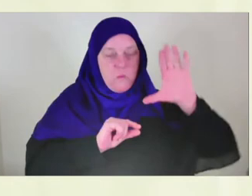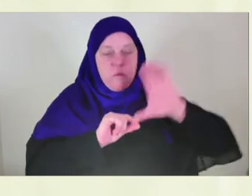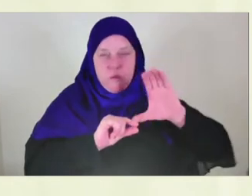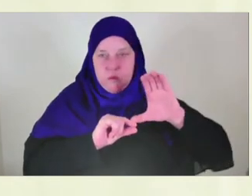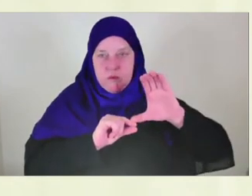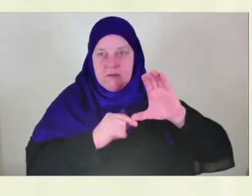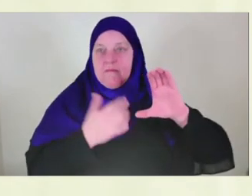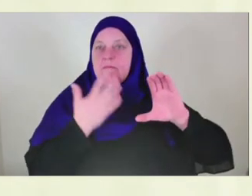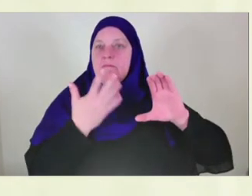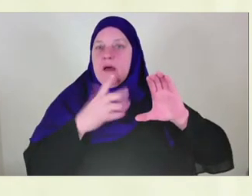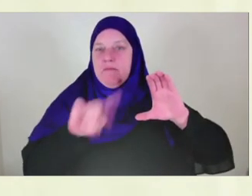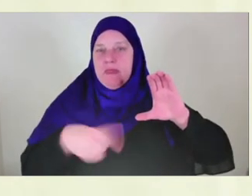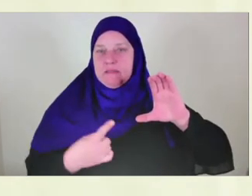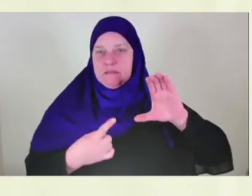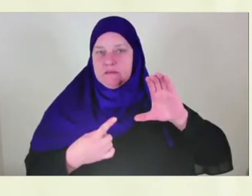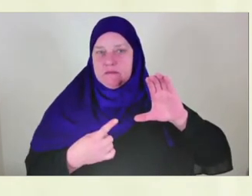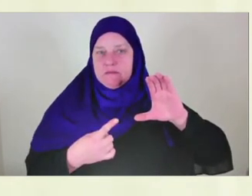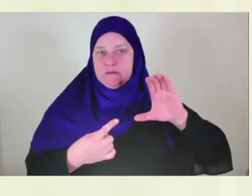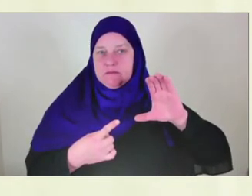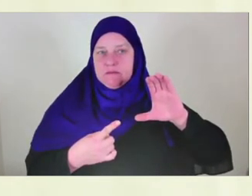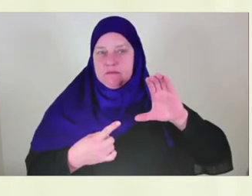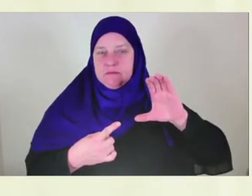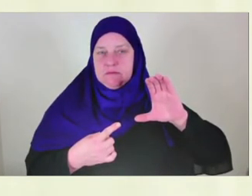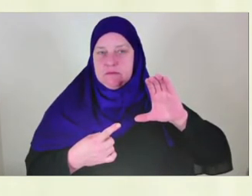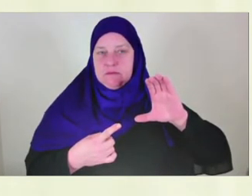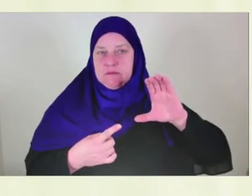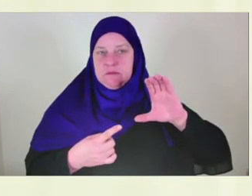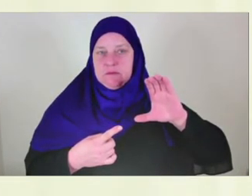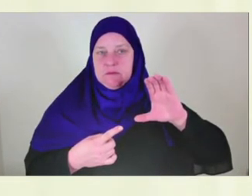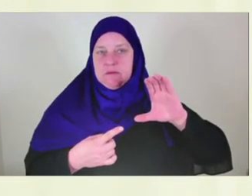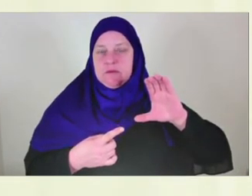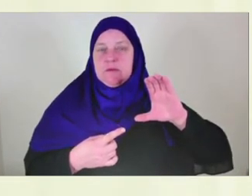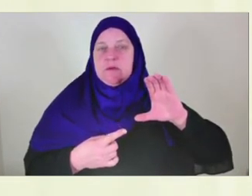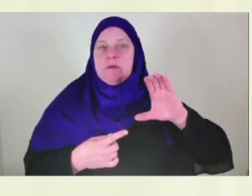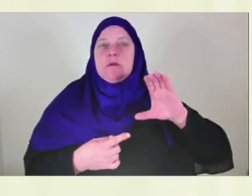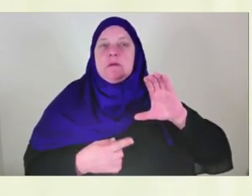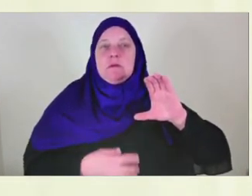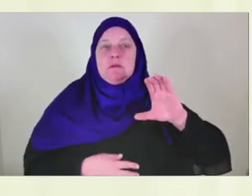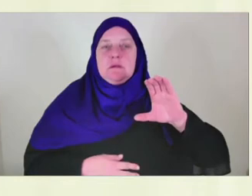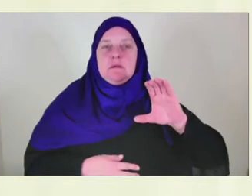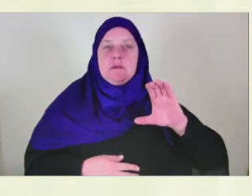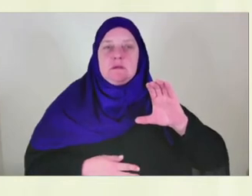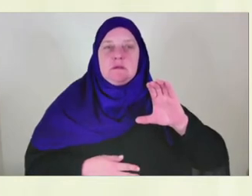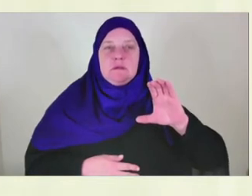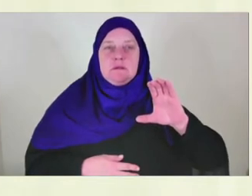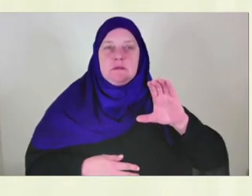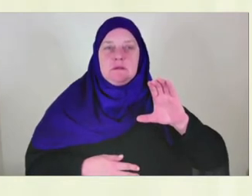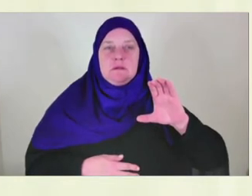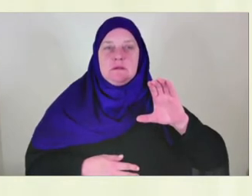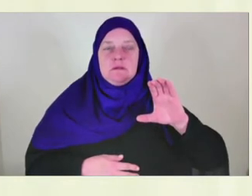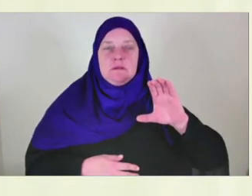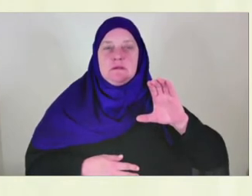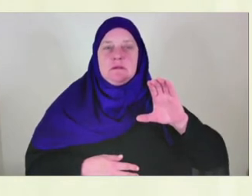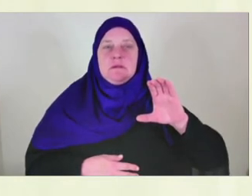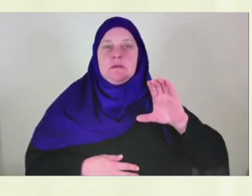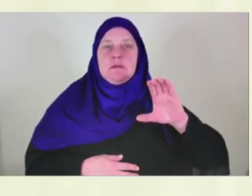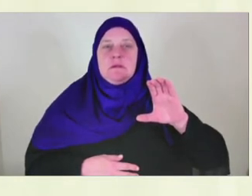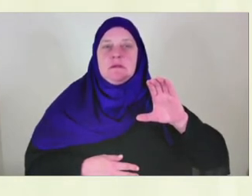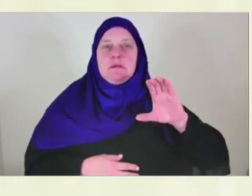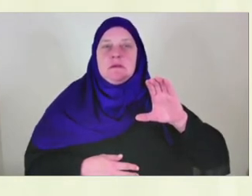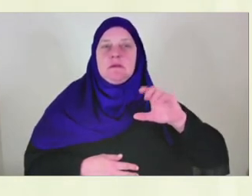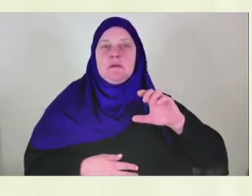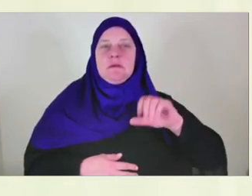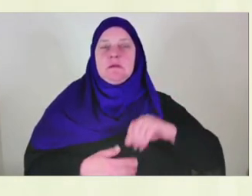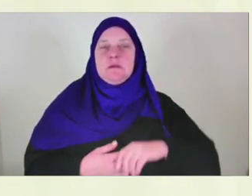$200. It was $4,800. I've paid khums on. So that $200 I pay khums on, which is $40. I'm left with